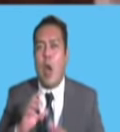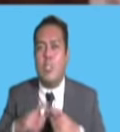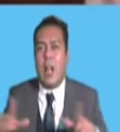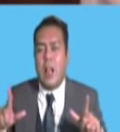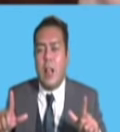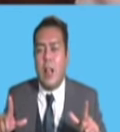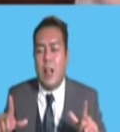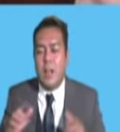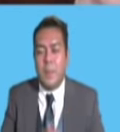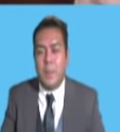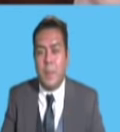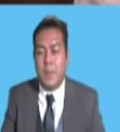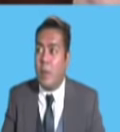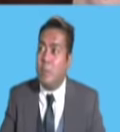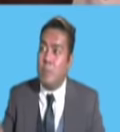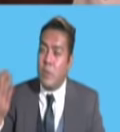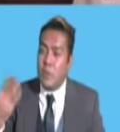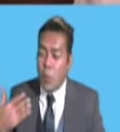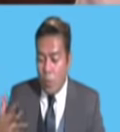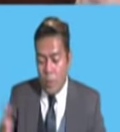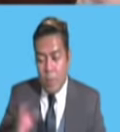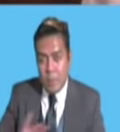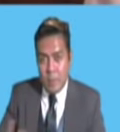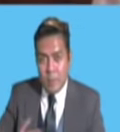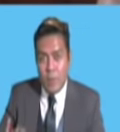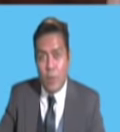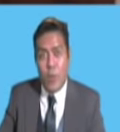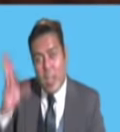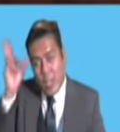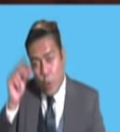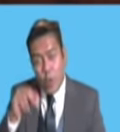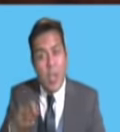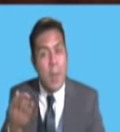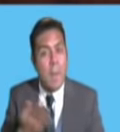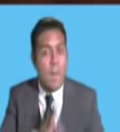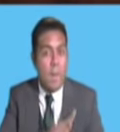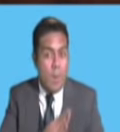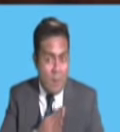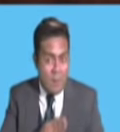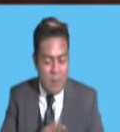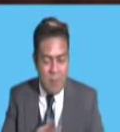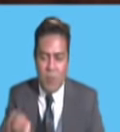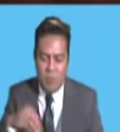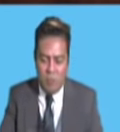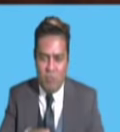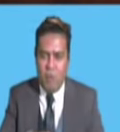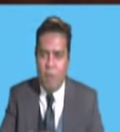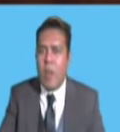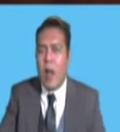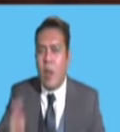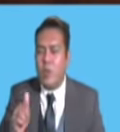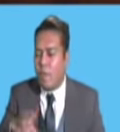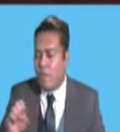Honorable Speaker, sir, previous allocations for the Itoke Affairs Board was focused on the remunerations for the staff and the allowances